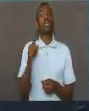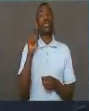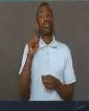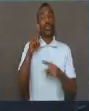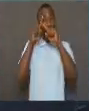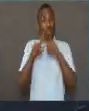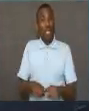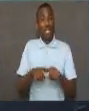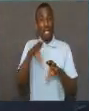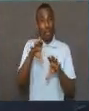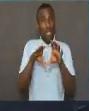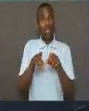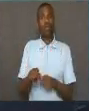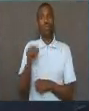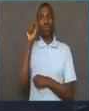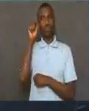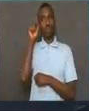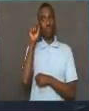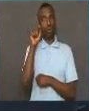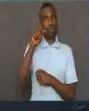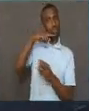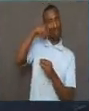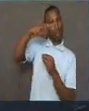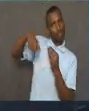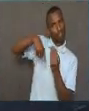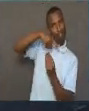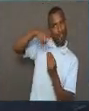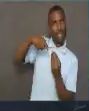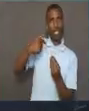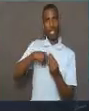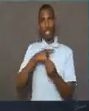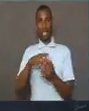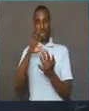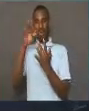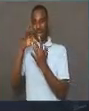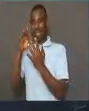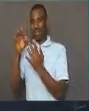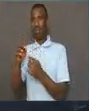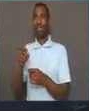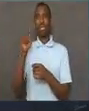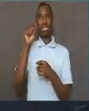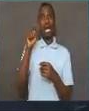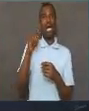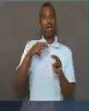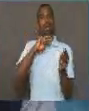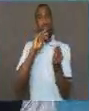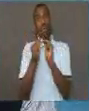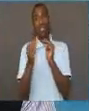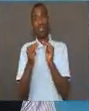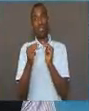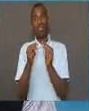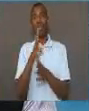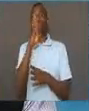depending on the point around which we choose to take the moment.